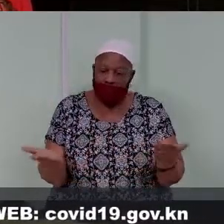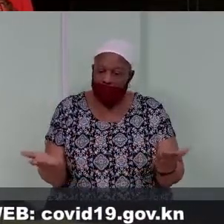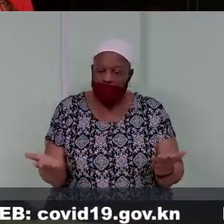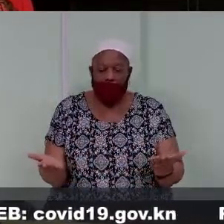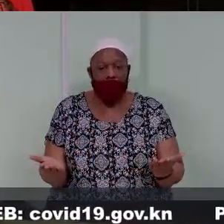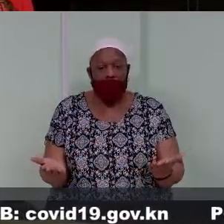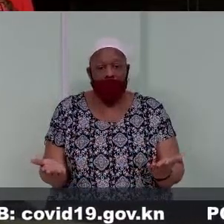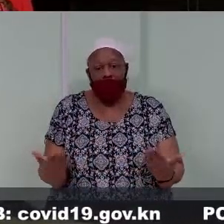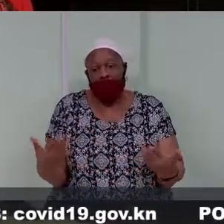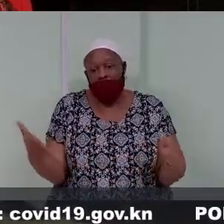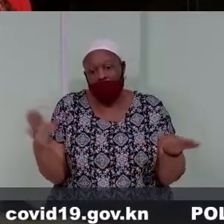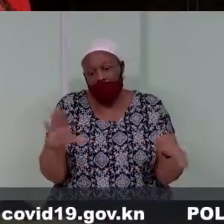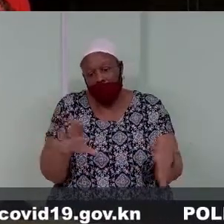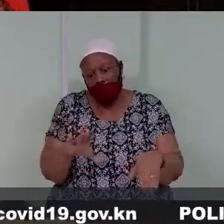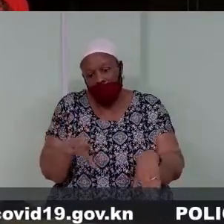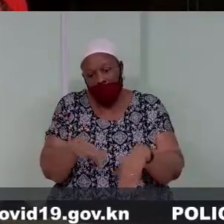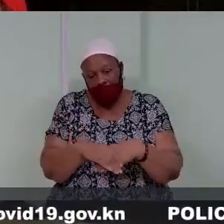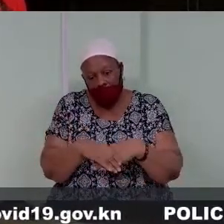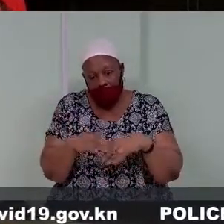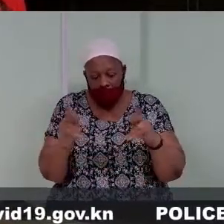married couple,